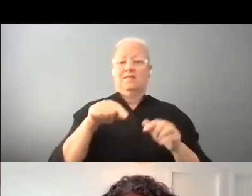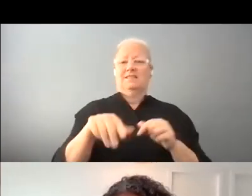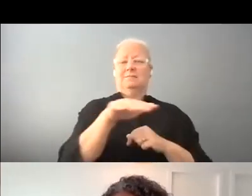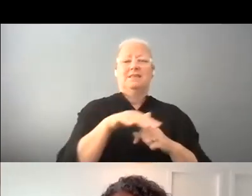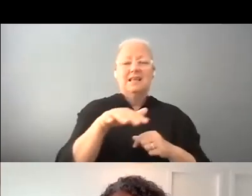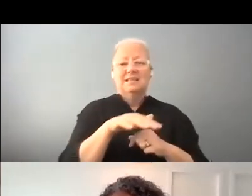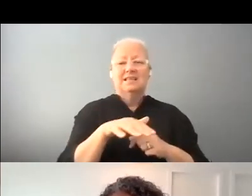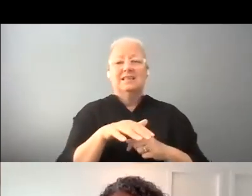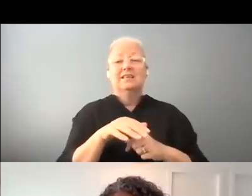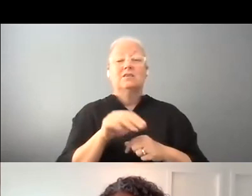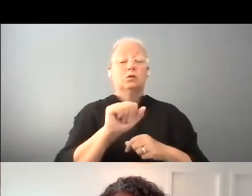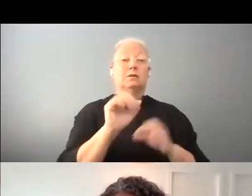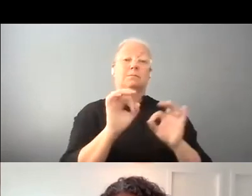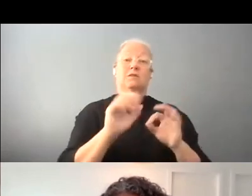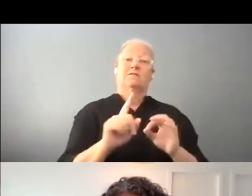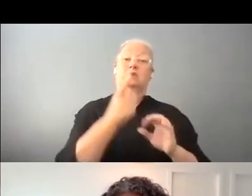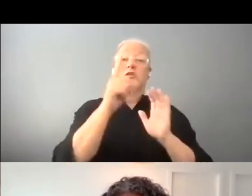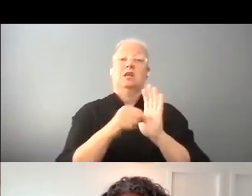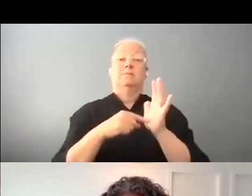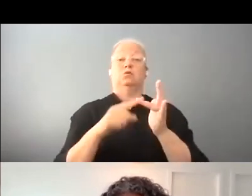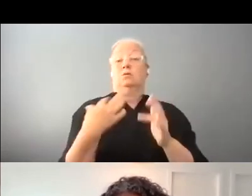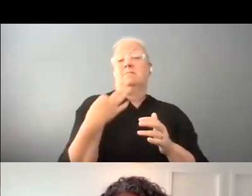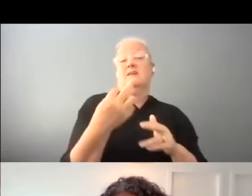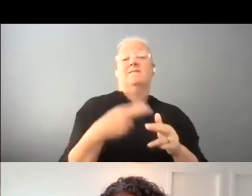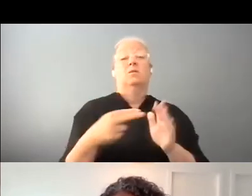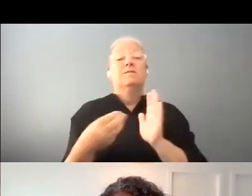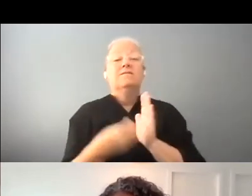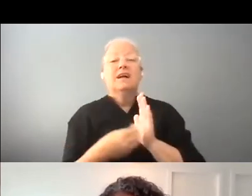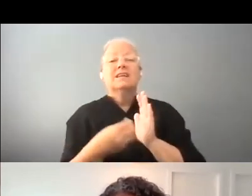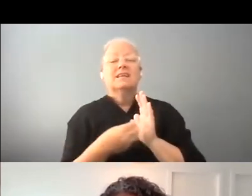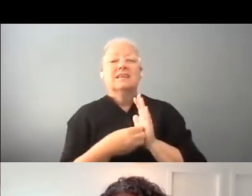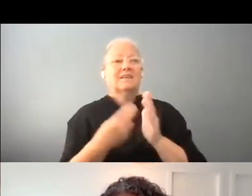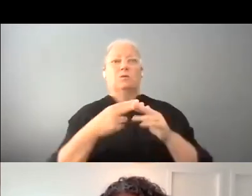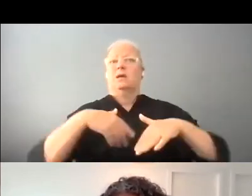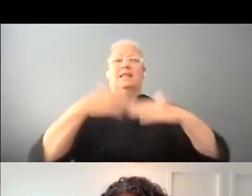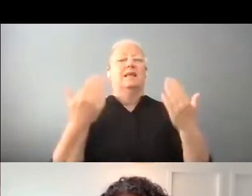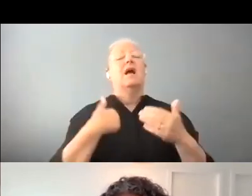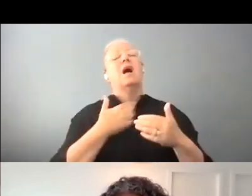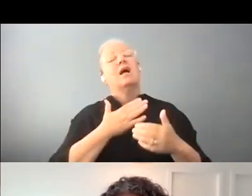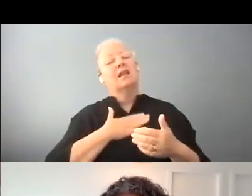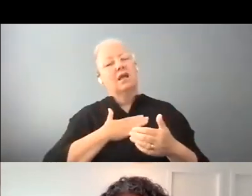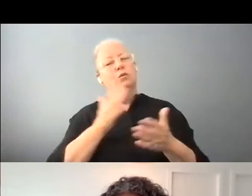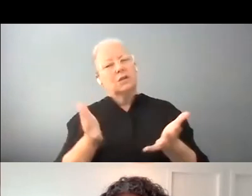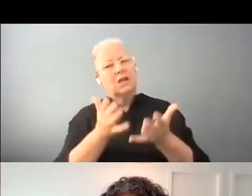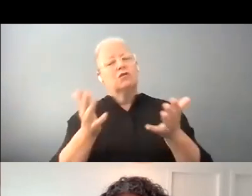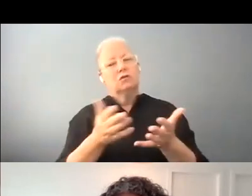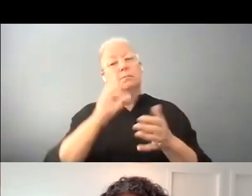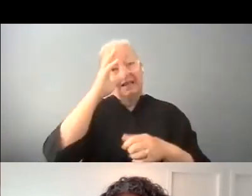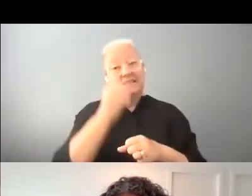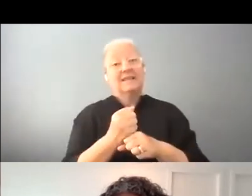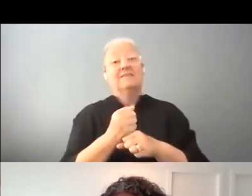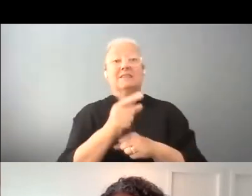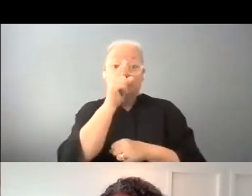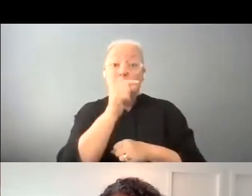if it's your first time applying for funding for anything. And I just want to encourage you to believe that it is possible, it